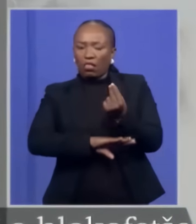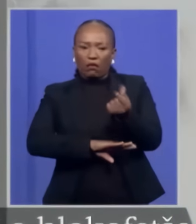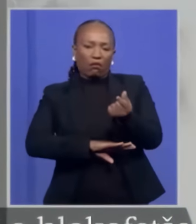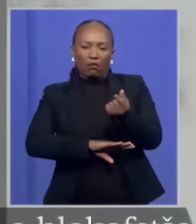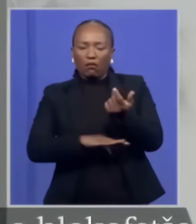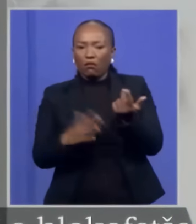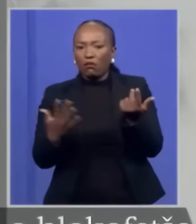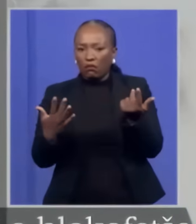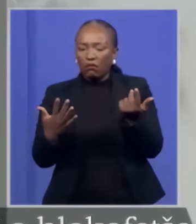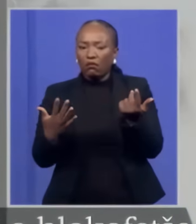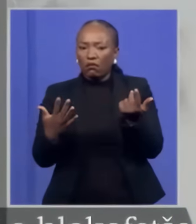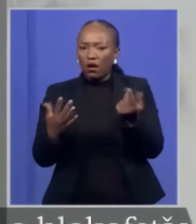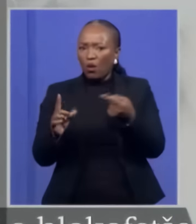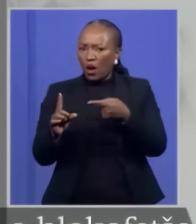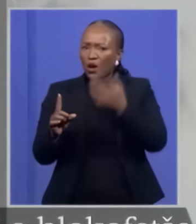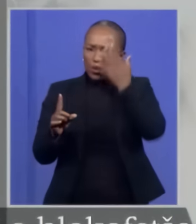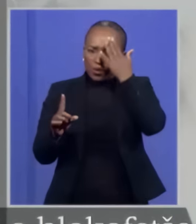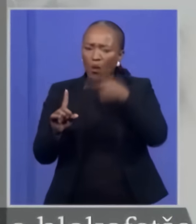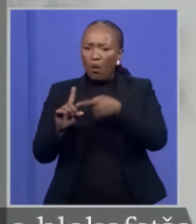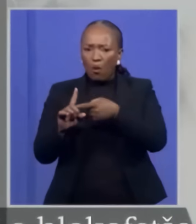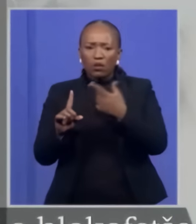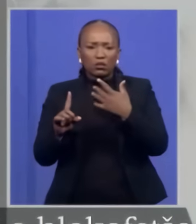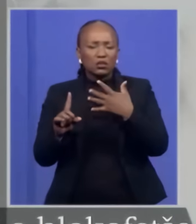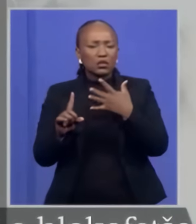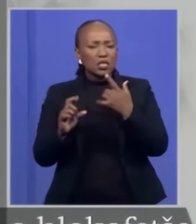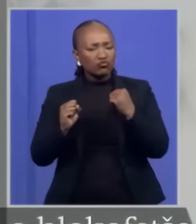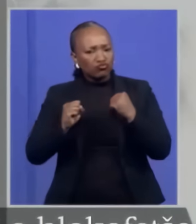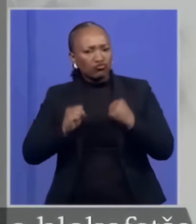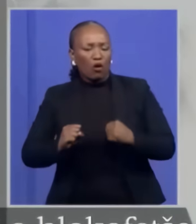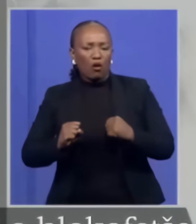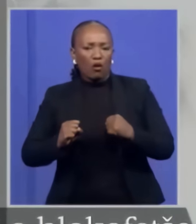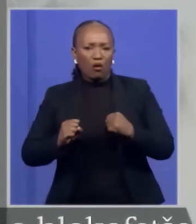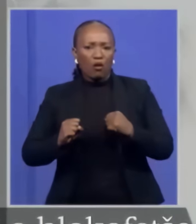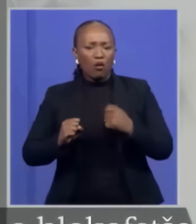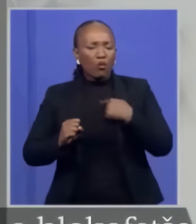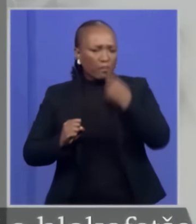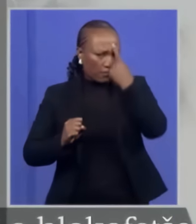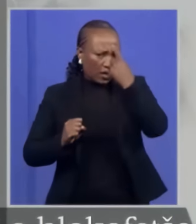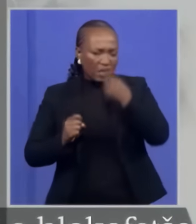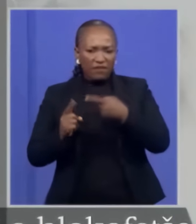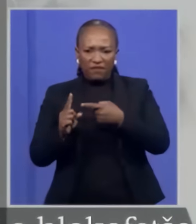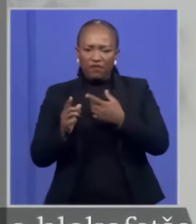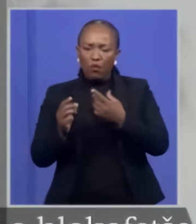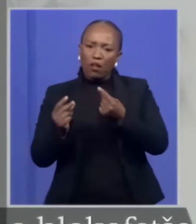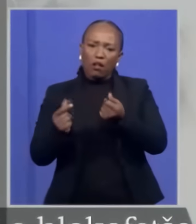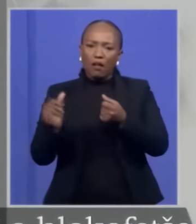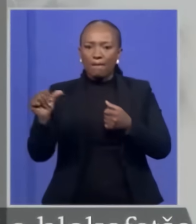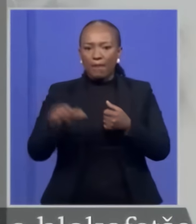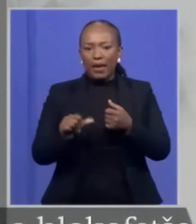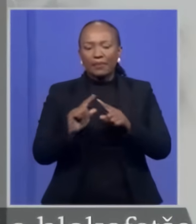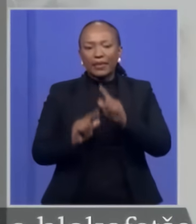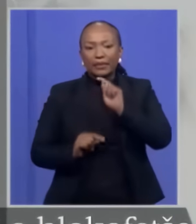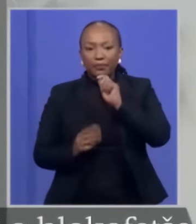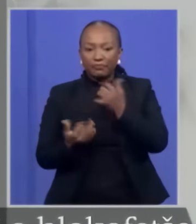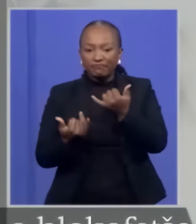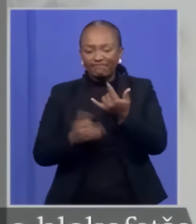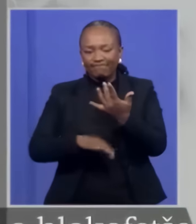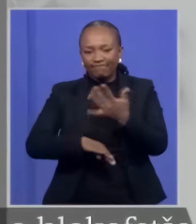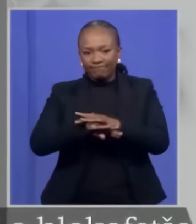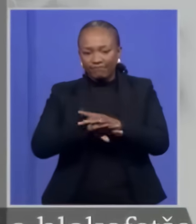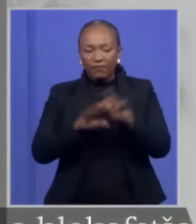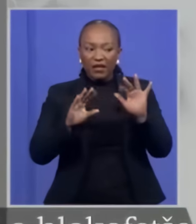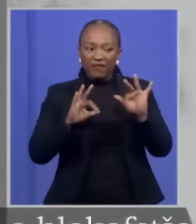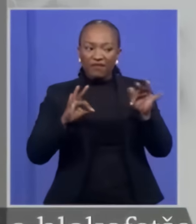really truly believed that she would soon be back with us. However, she did pass away this morning. The family is